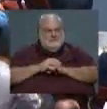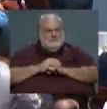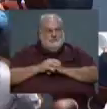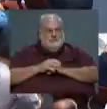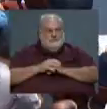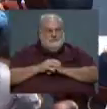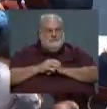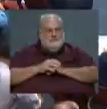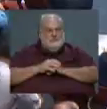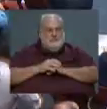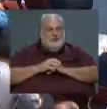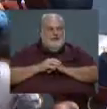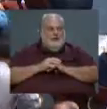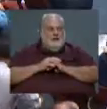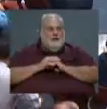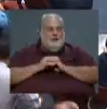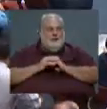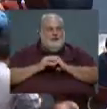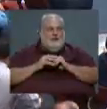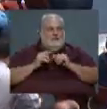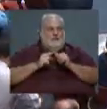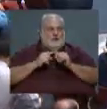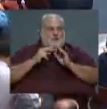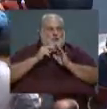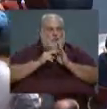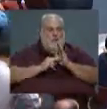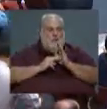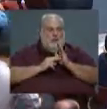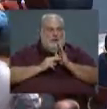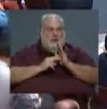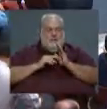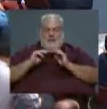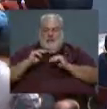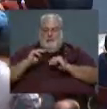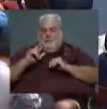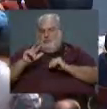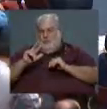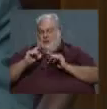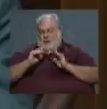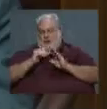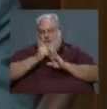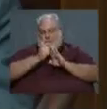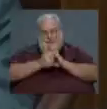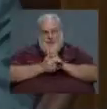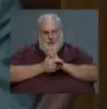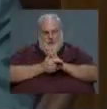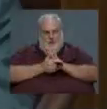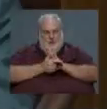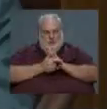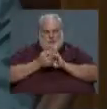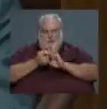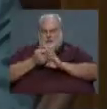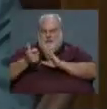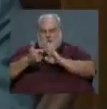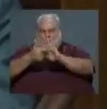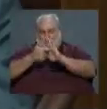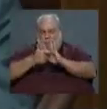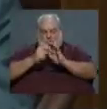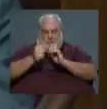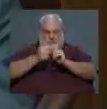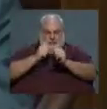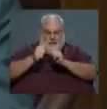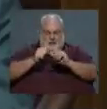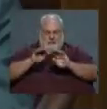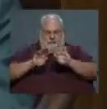If I could, let me ask for the first reading of the M3 ordinance, please. An ordinance to dispense with the requirement of competitive